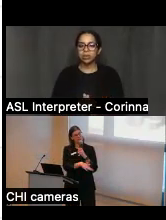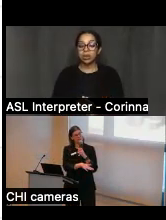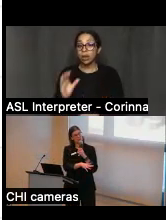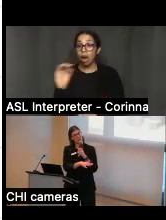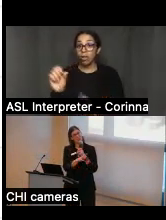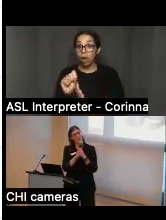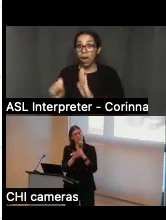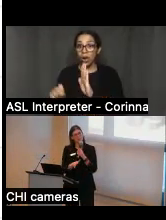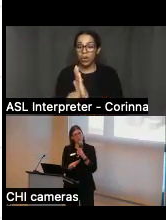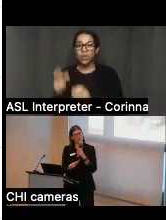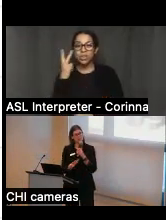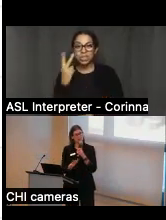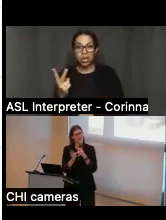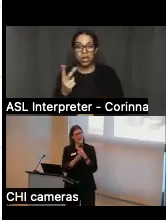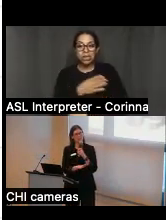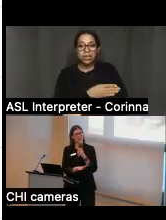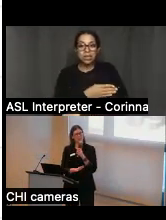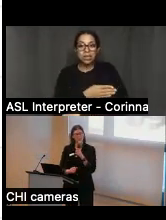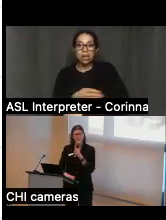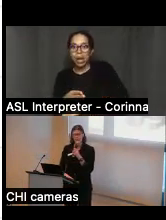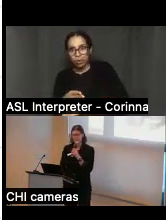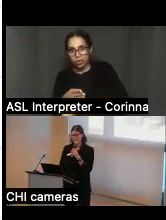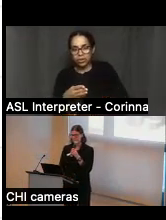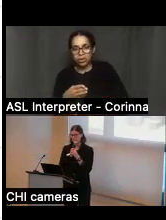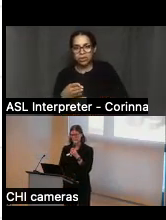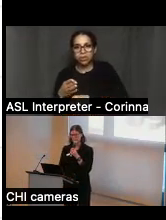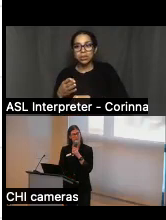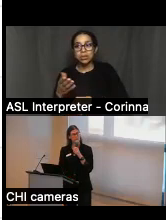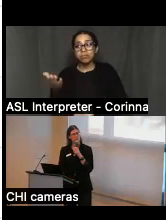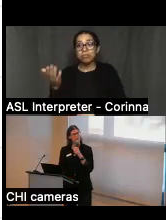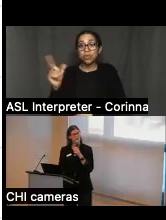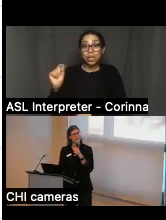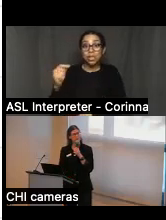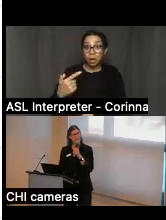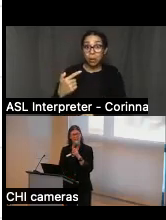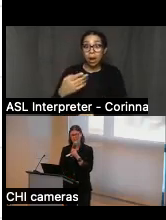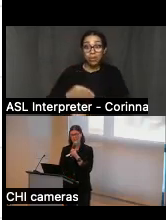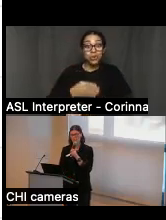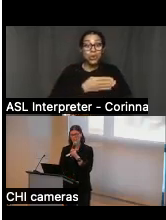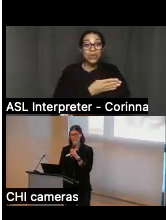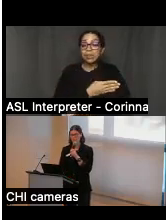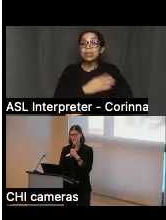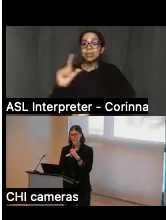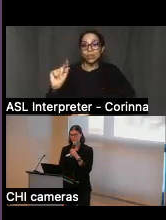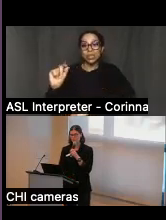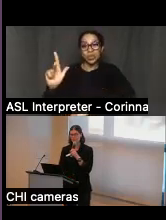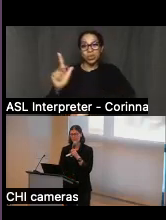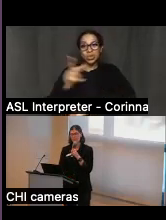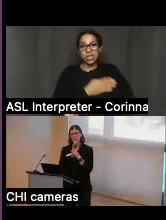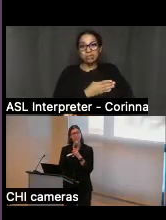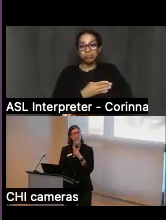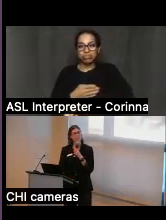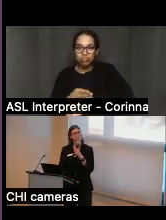slide backwards in 2023 after some improvements in 2021 in housing issues.